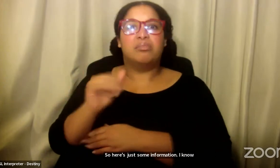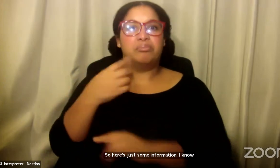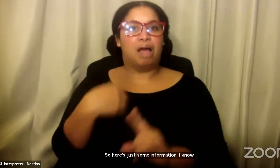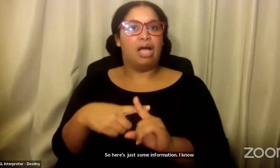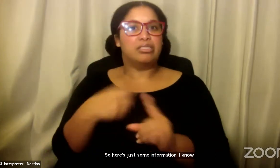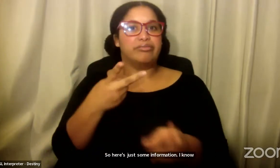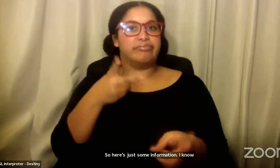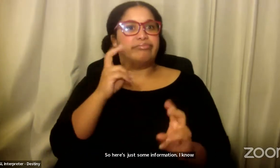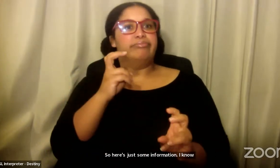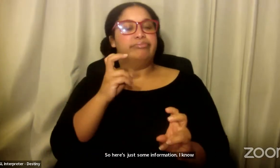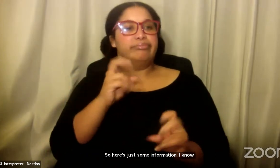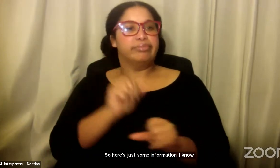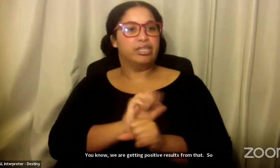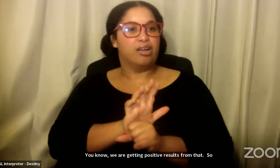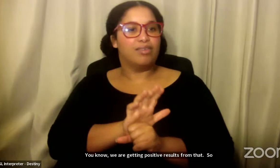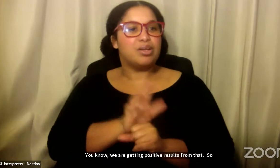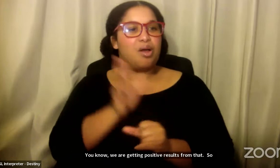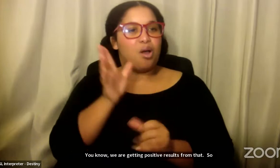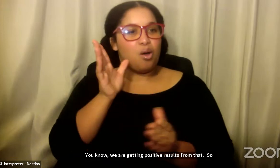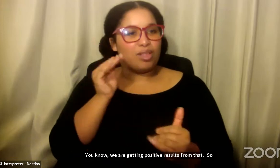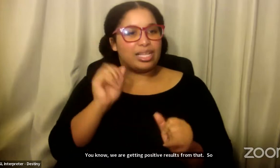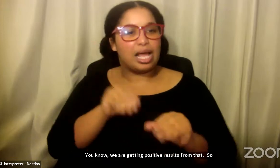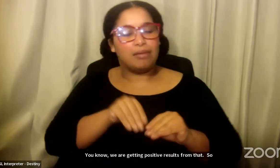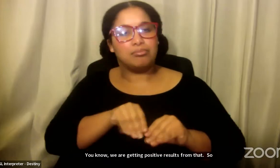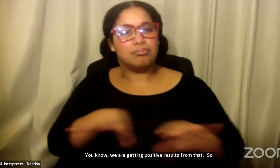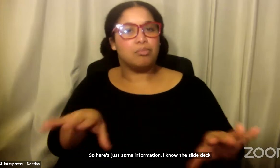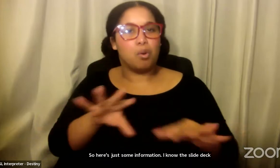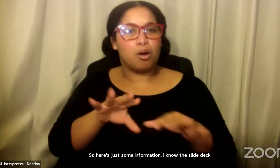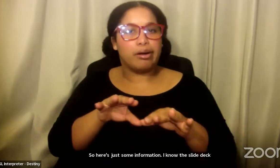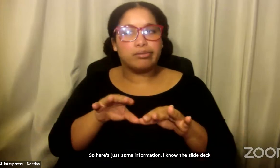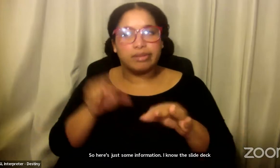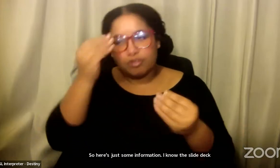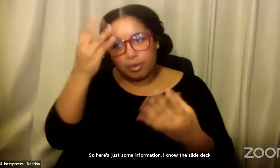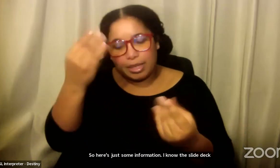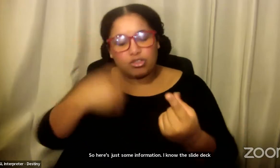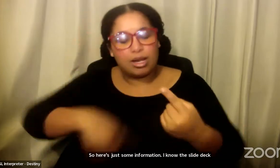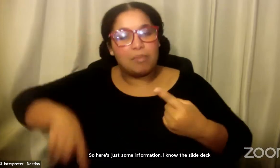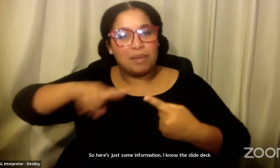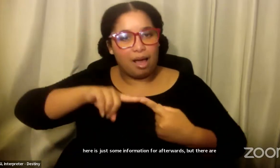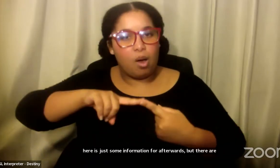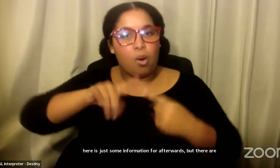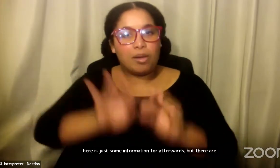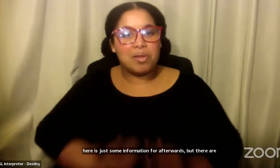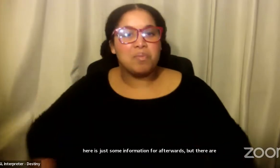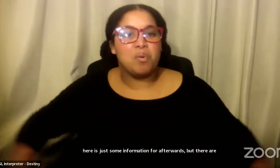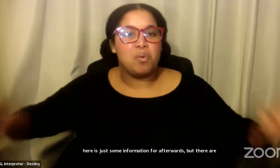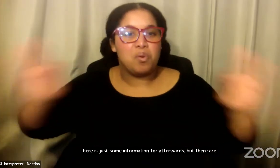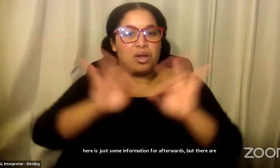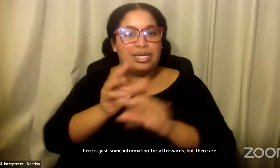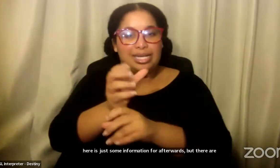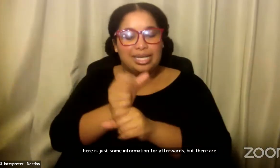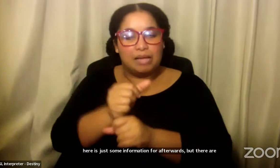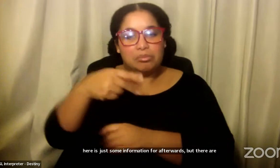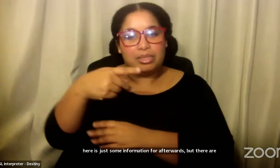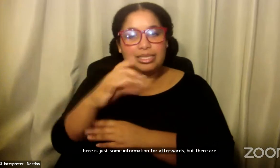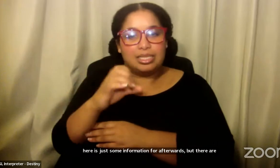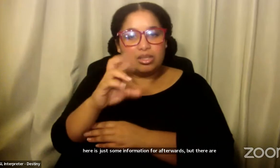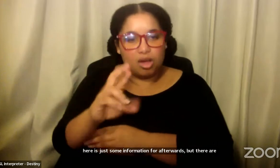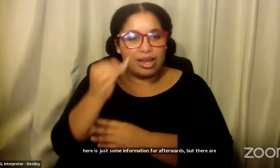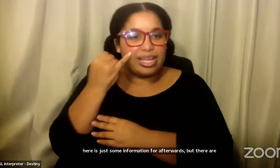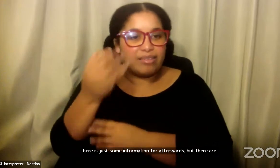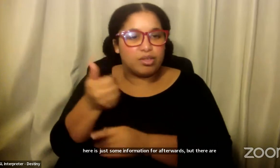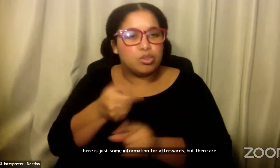So just hoping that we can maybe get some messaging around the importance of getting a PCR test if you